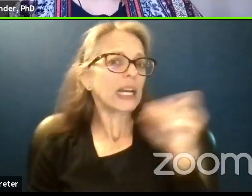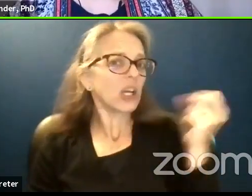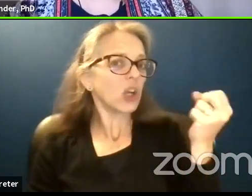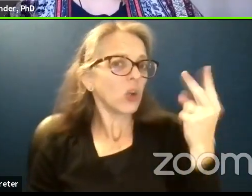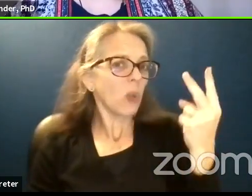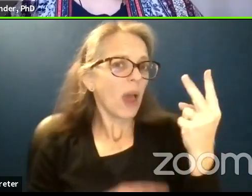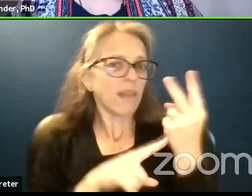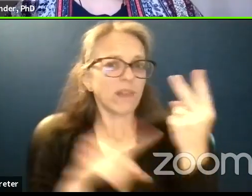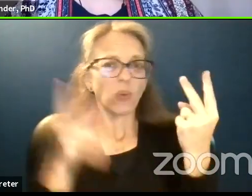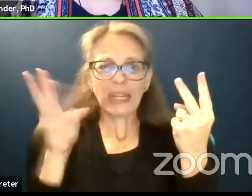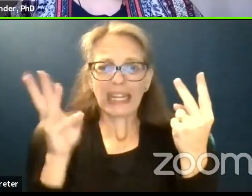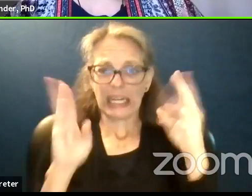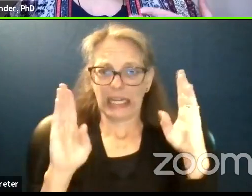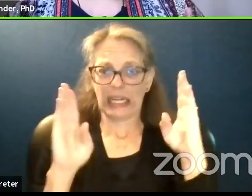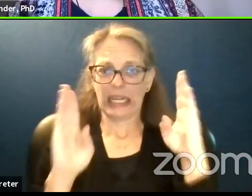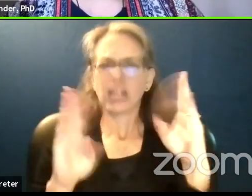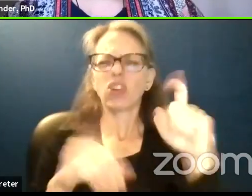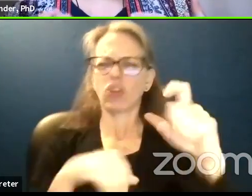week. There's